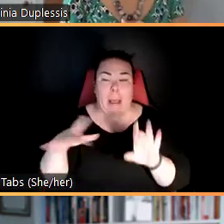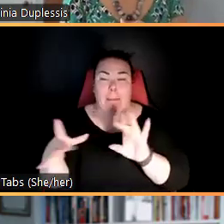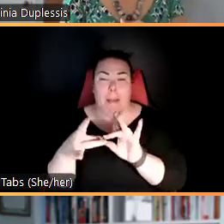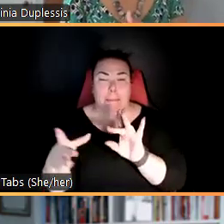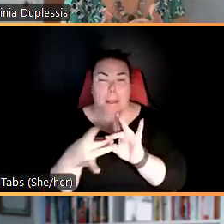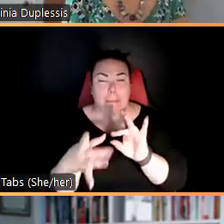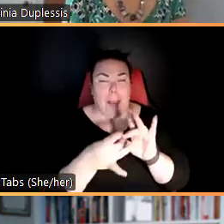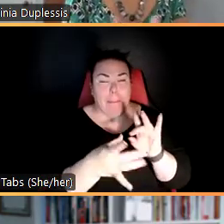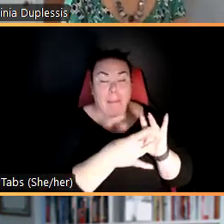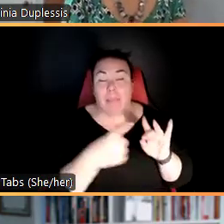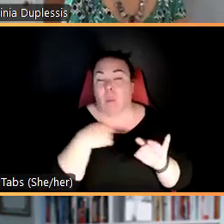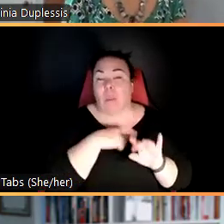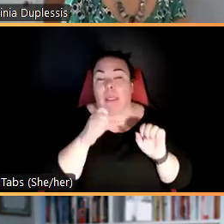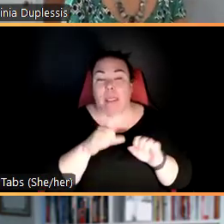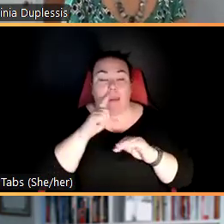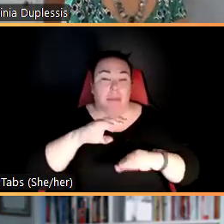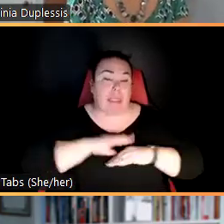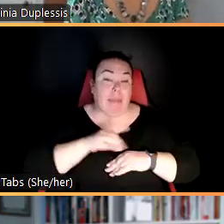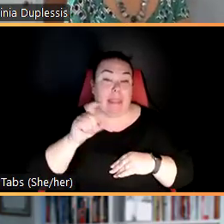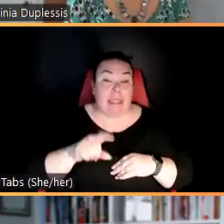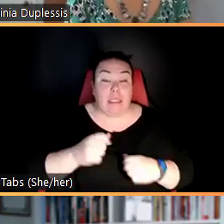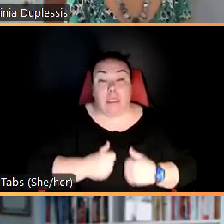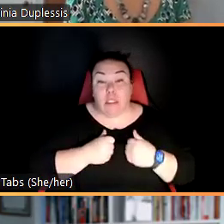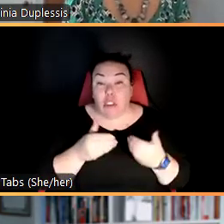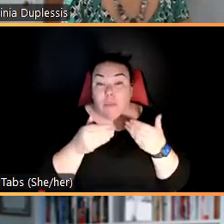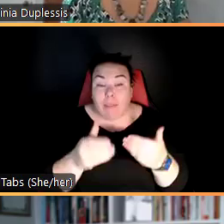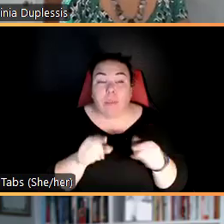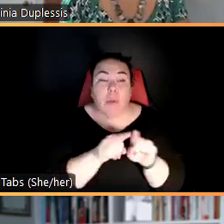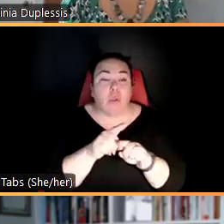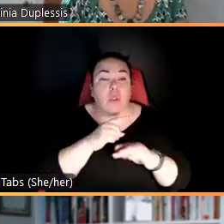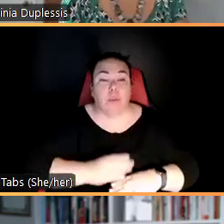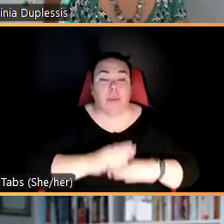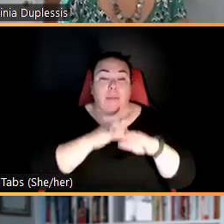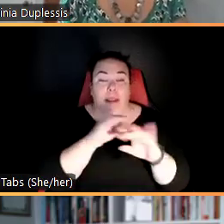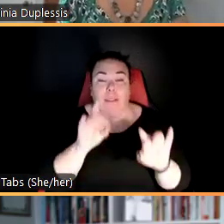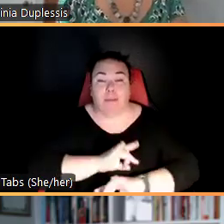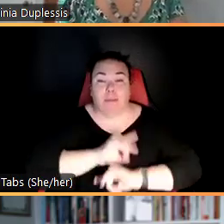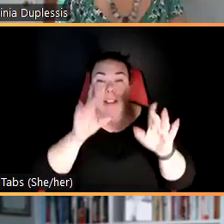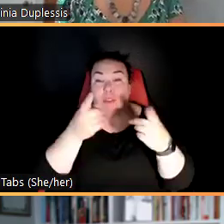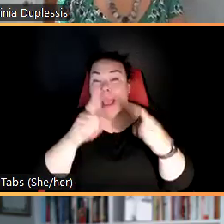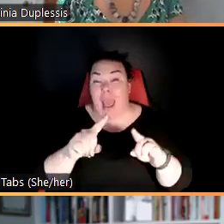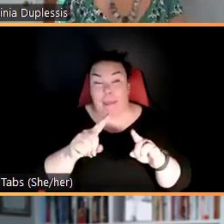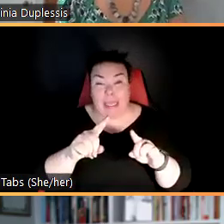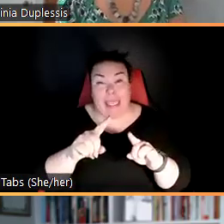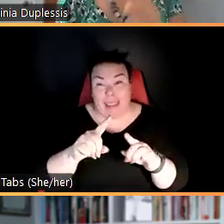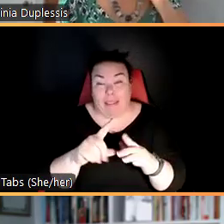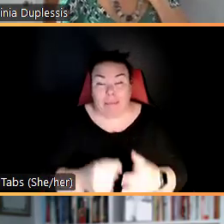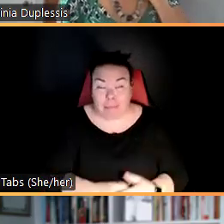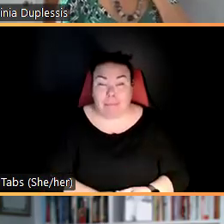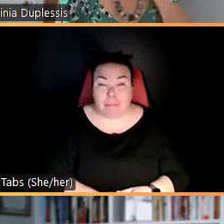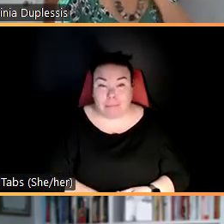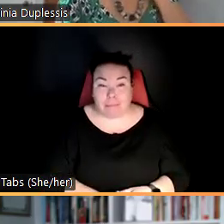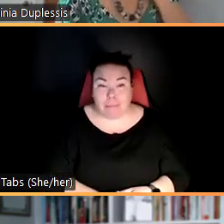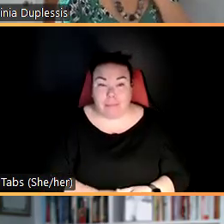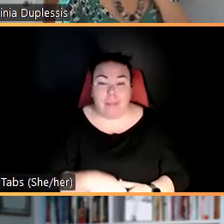of survivors and, of course, work together to prevent violence from happening in the first place. So I'm going to leave just a